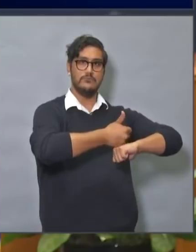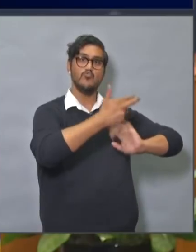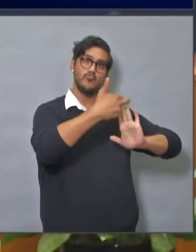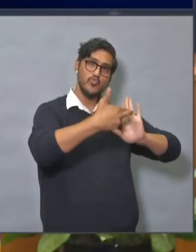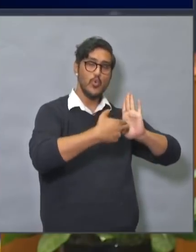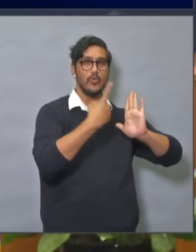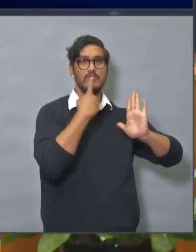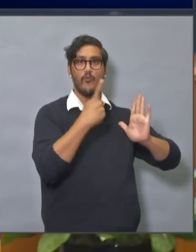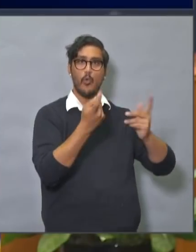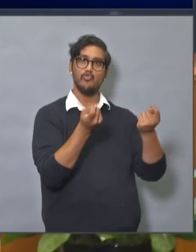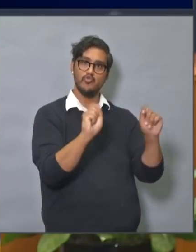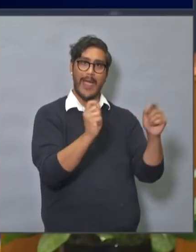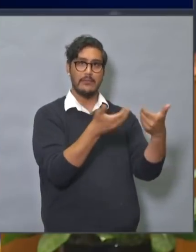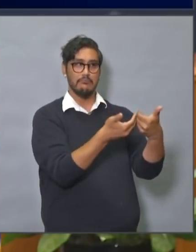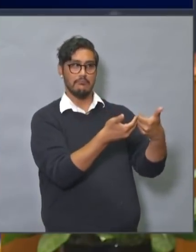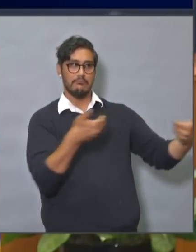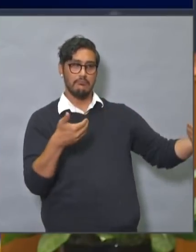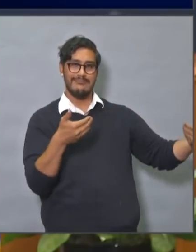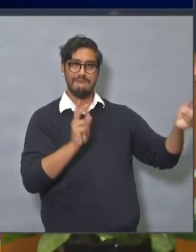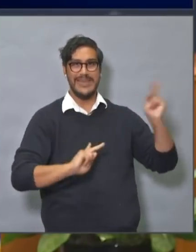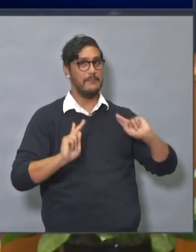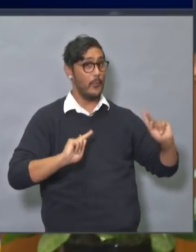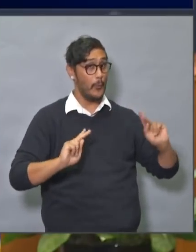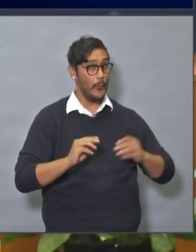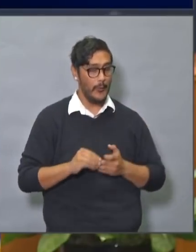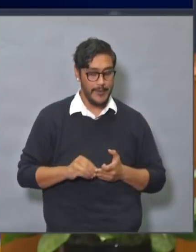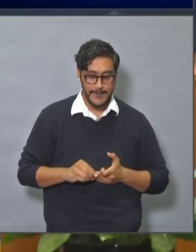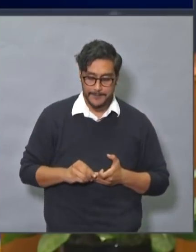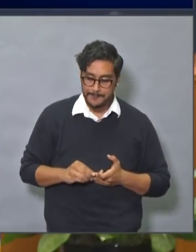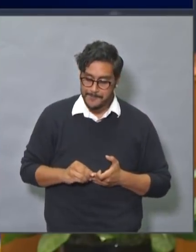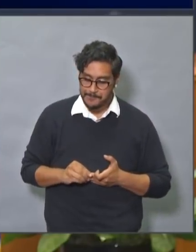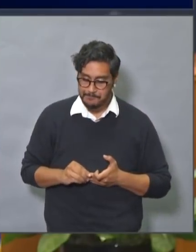other as possible. And I would say the third,